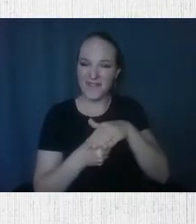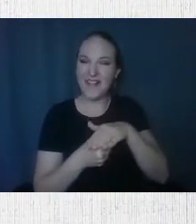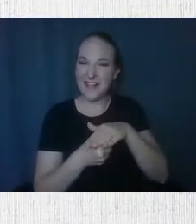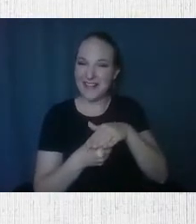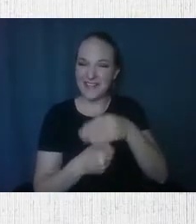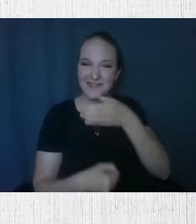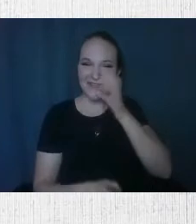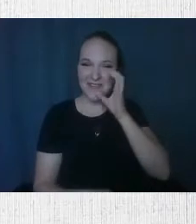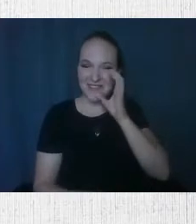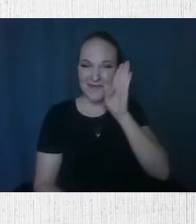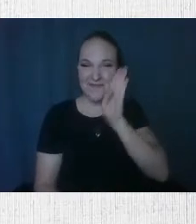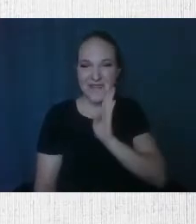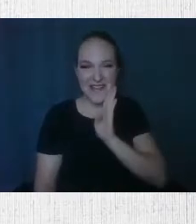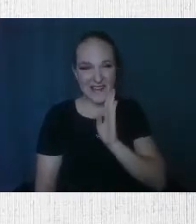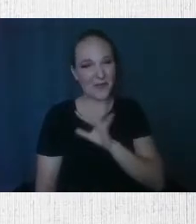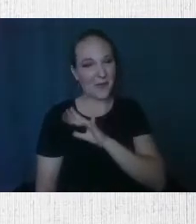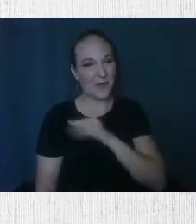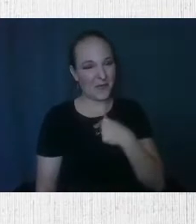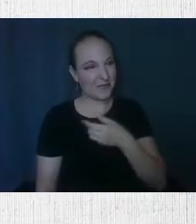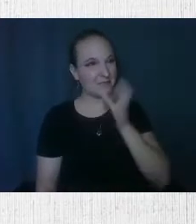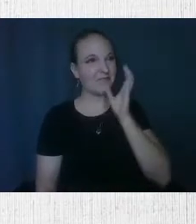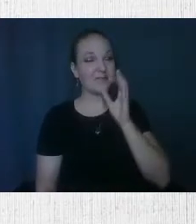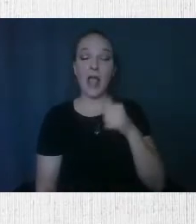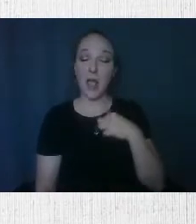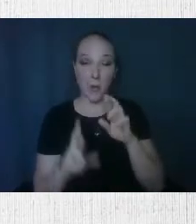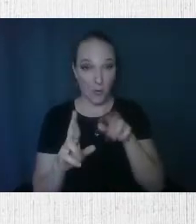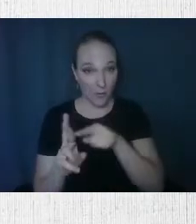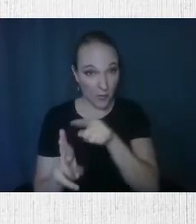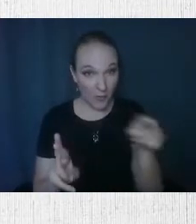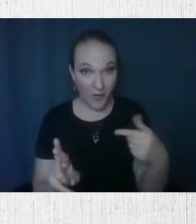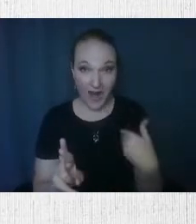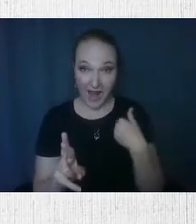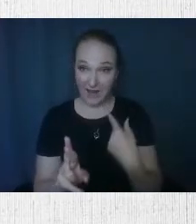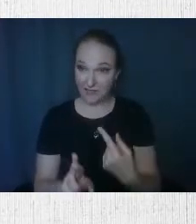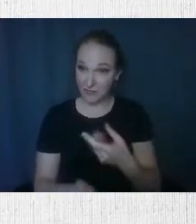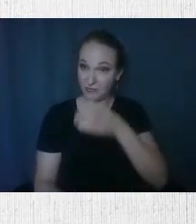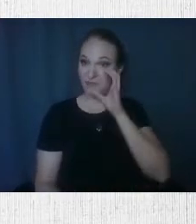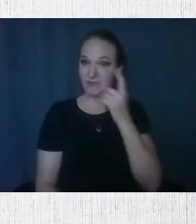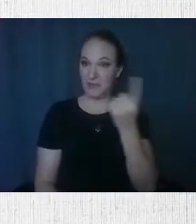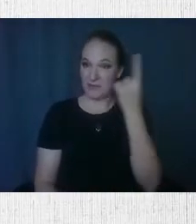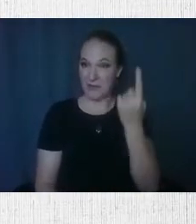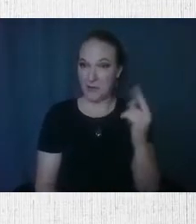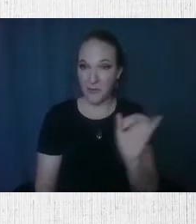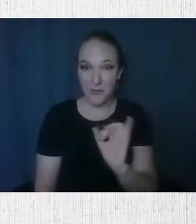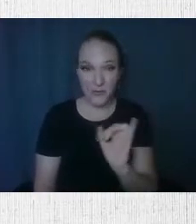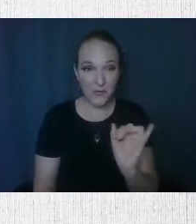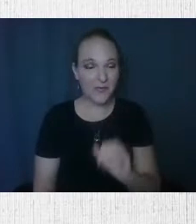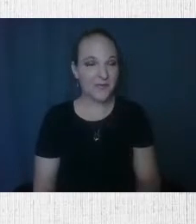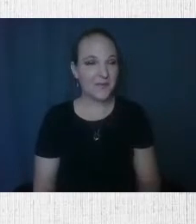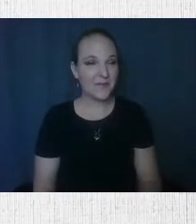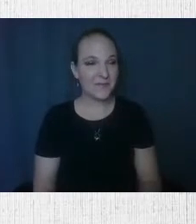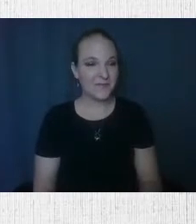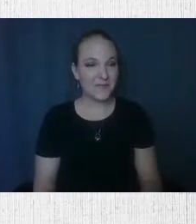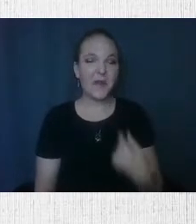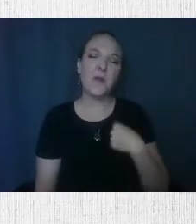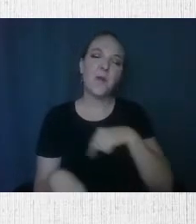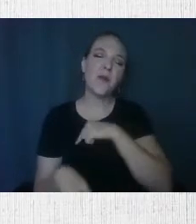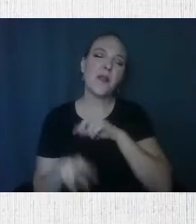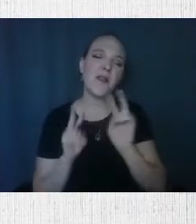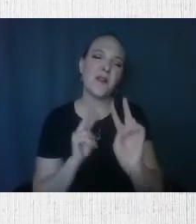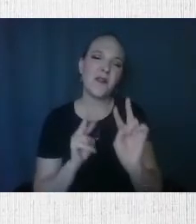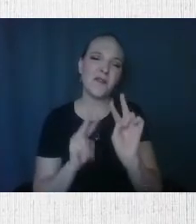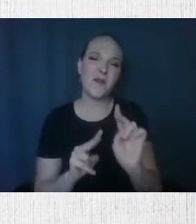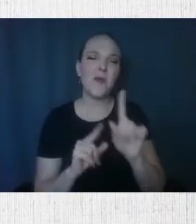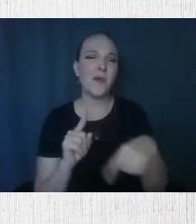evening. So I hope you guys have a beverage of your choice as well. And again, we're really looking forward to when we can do